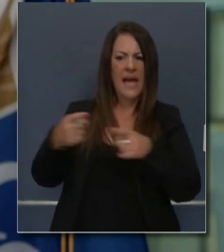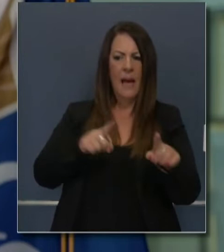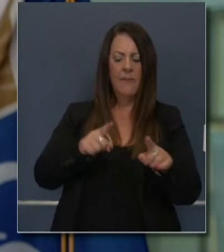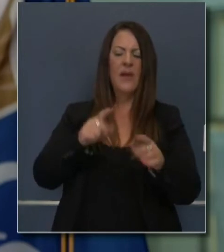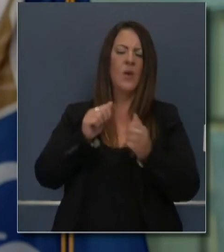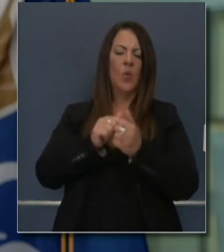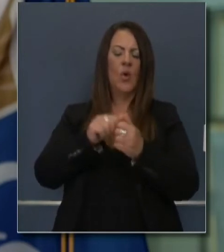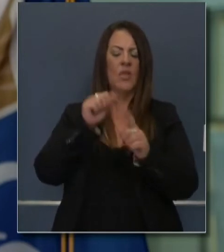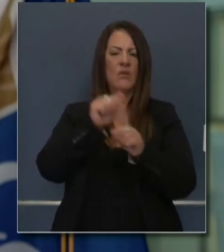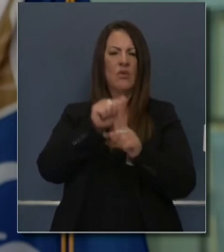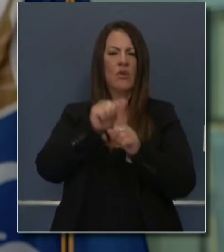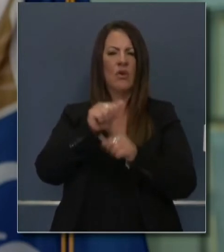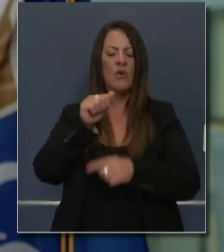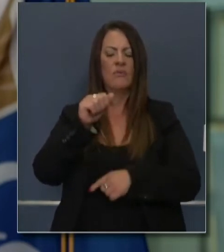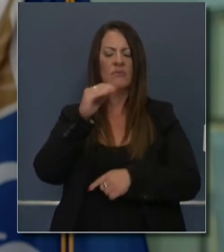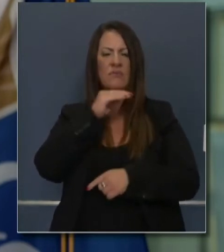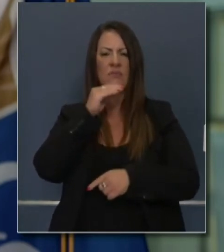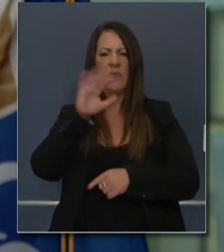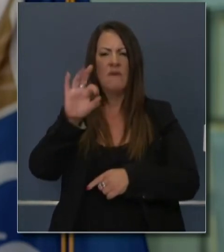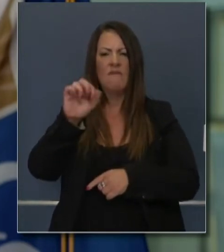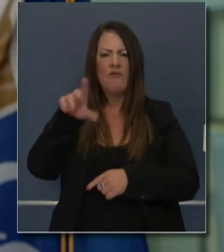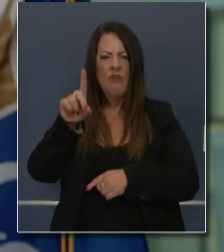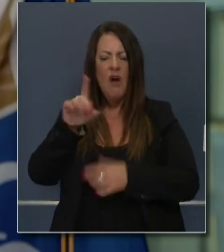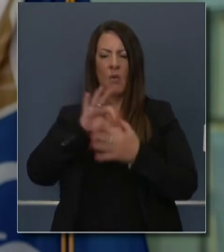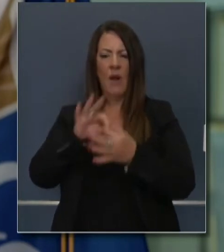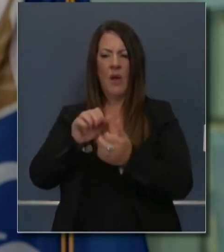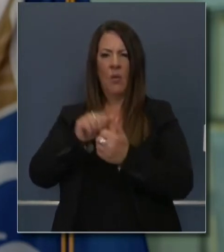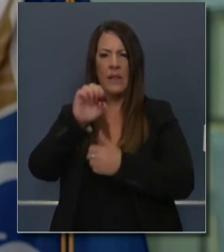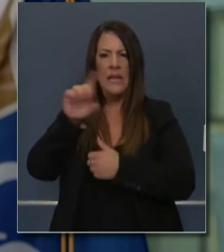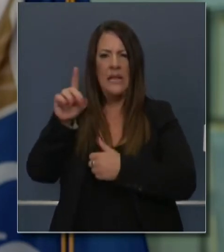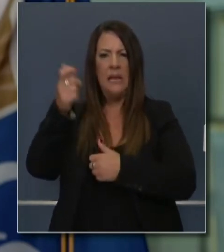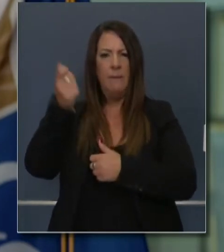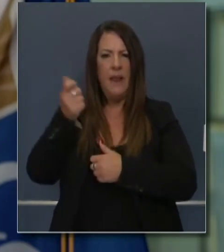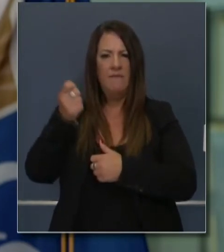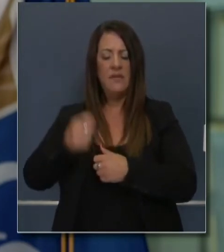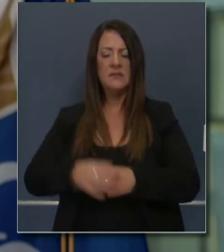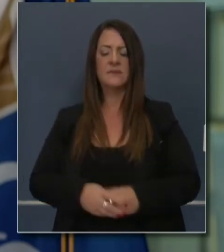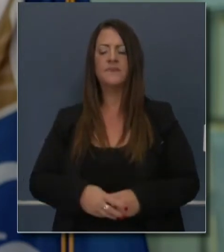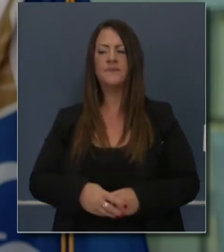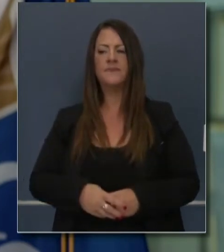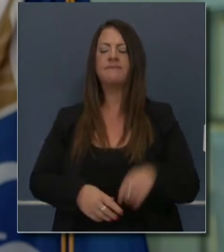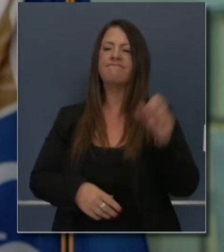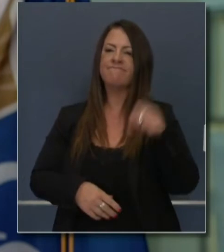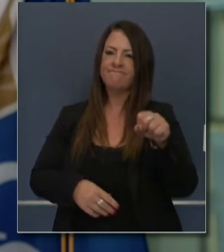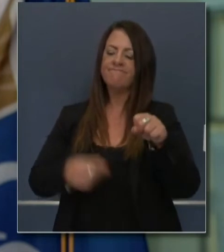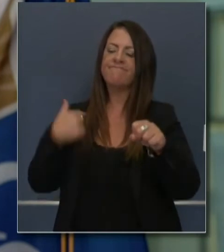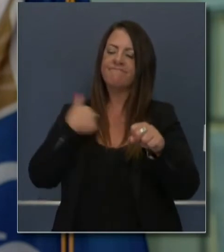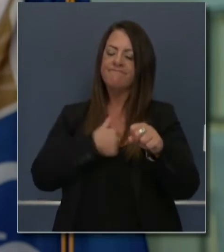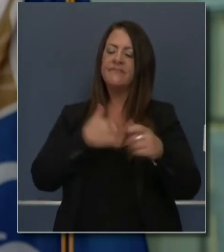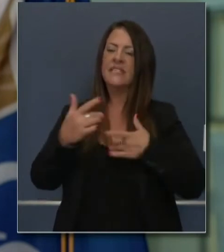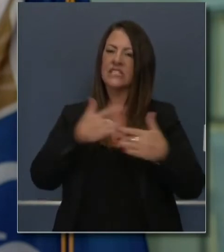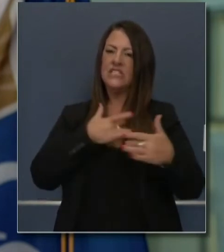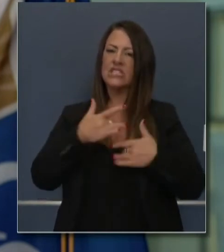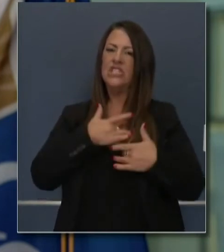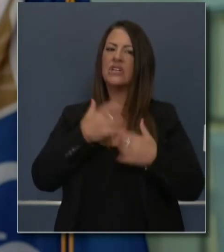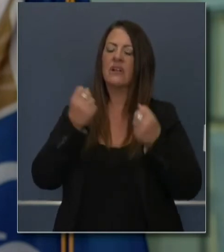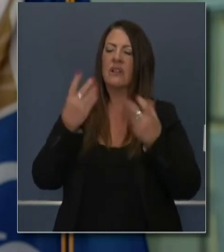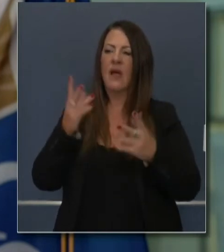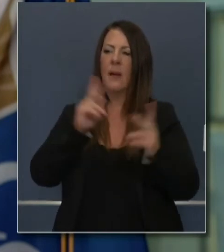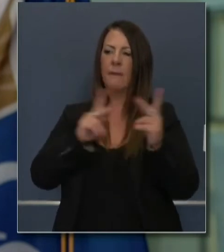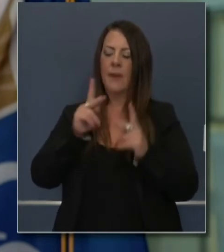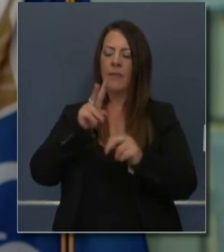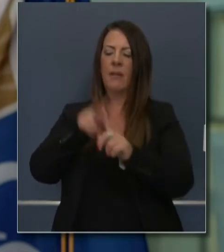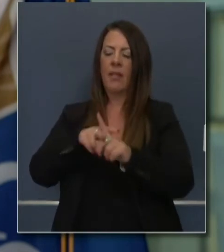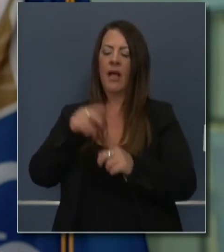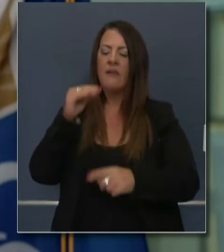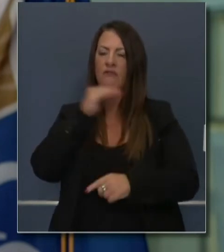pandemic? Yeah, we've talked about it on multiple occasions in the past. The answer is yes, we are concerned about fraud in this space. We